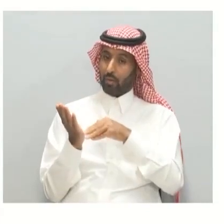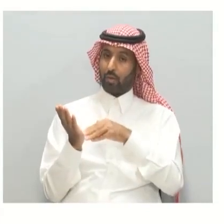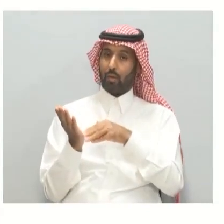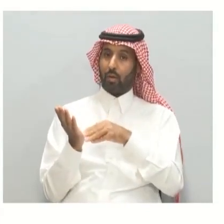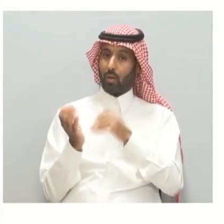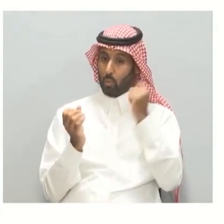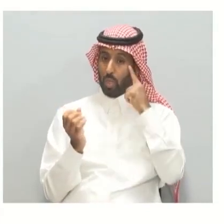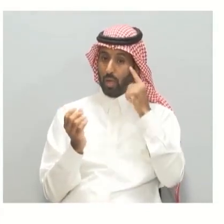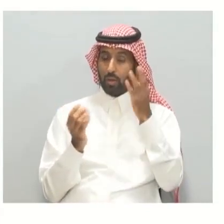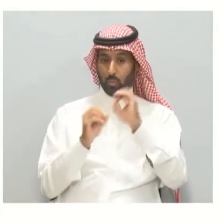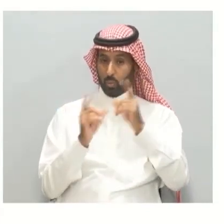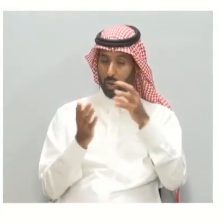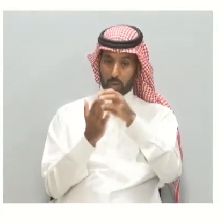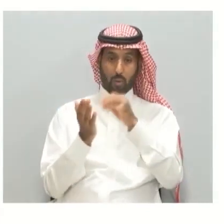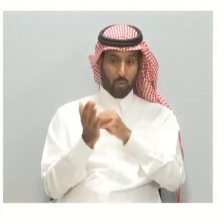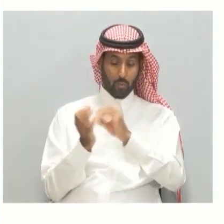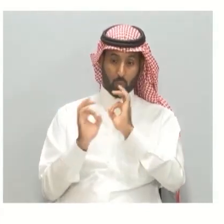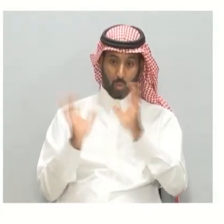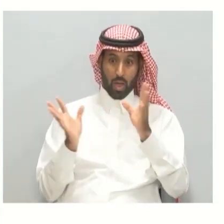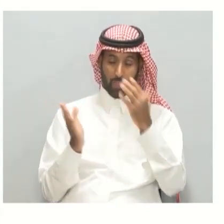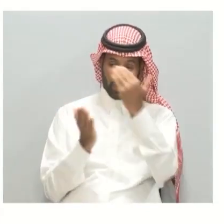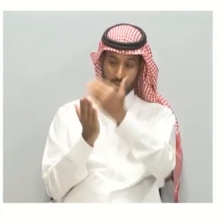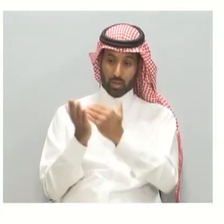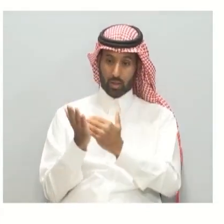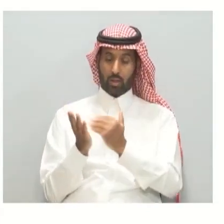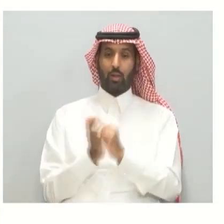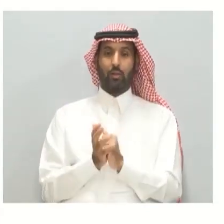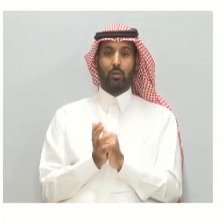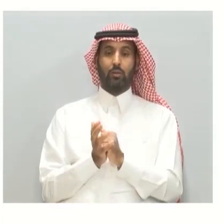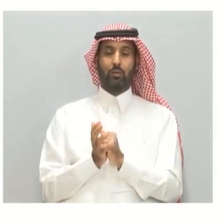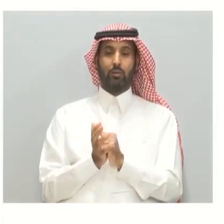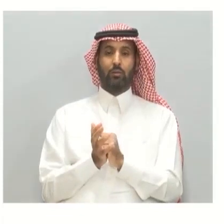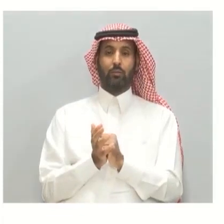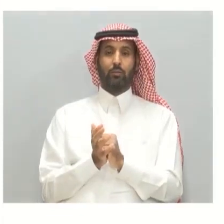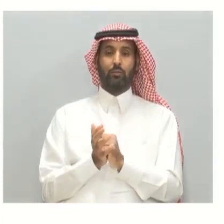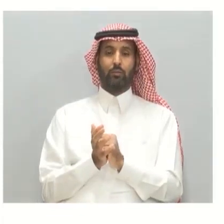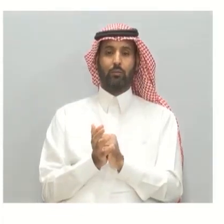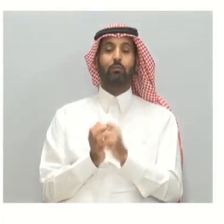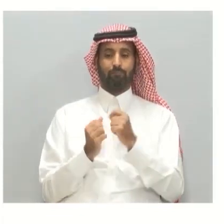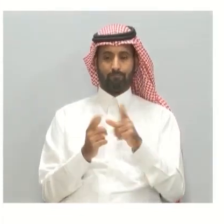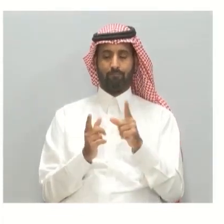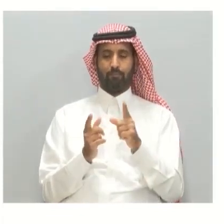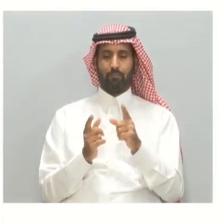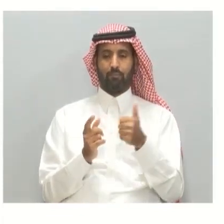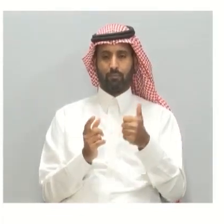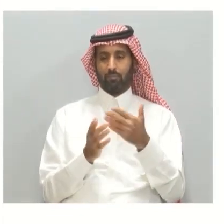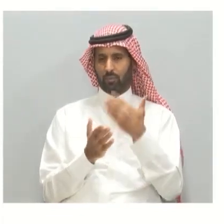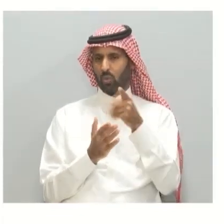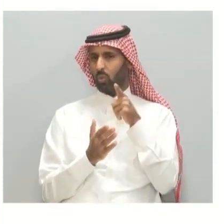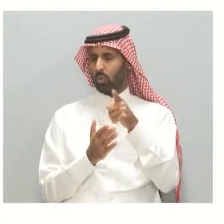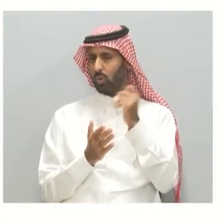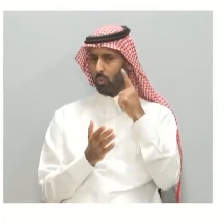The ideas and the information, are they presented clearly in this article? Of course, this is according to